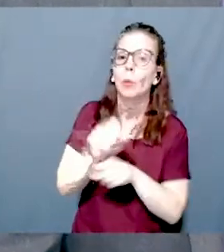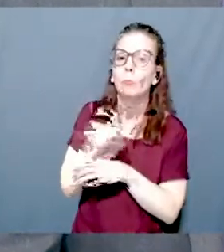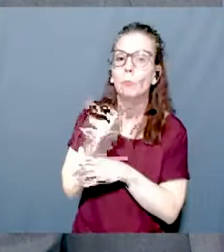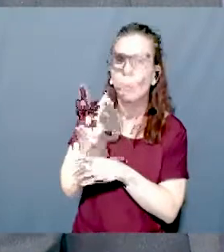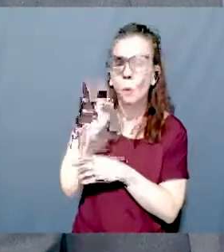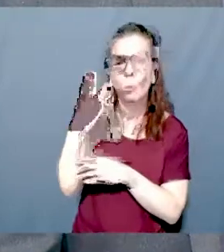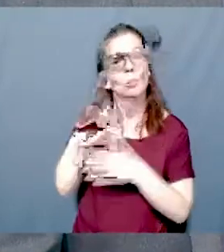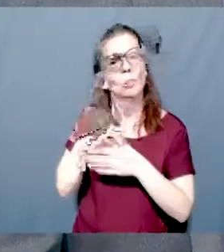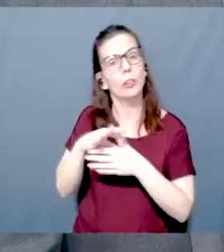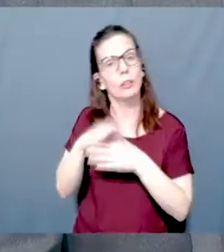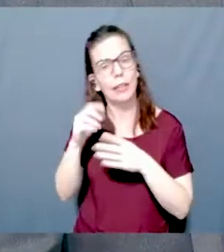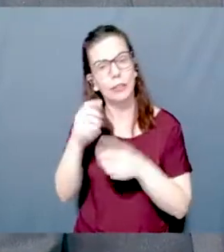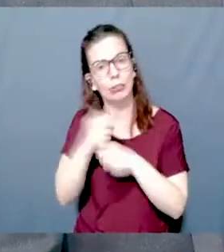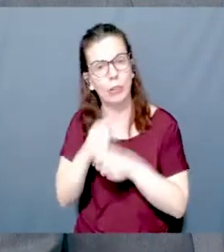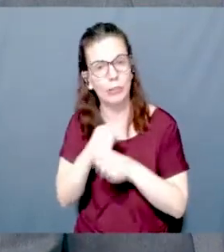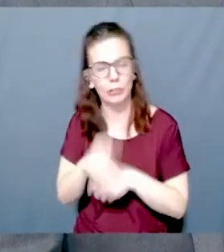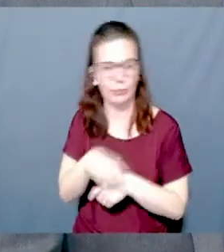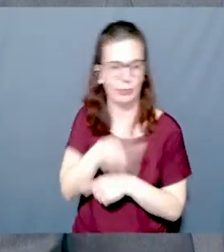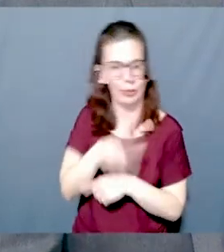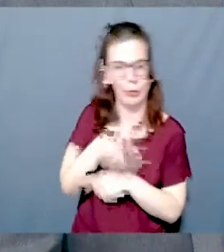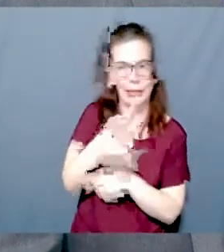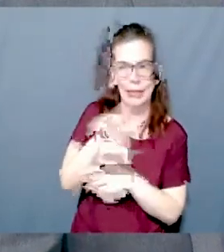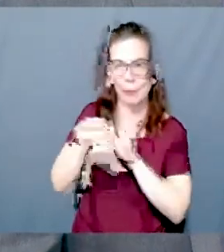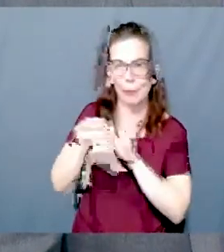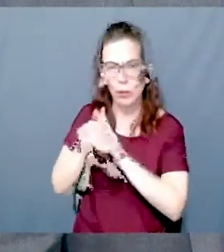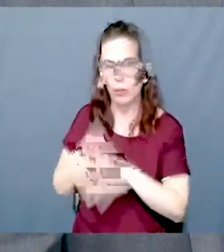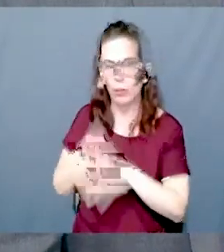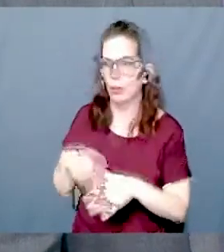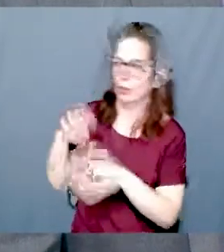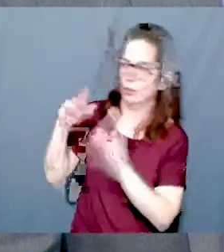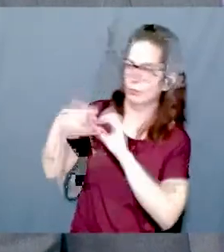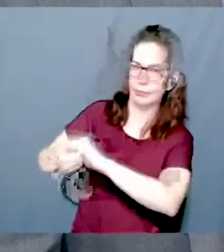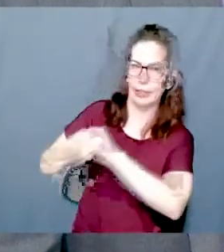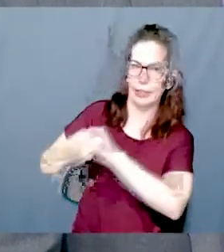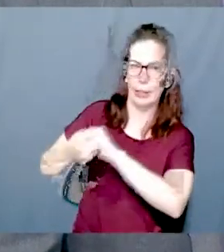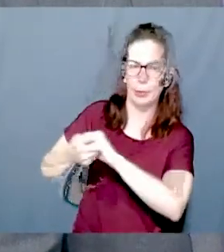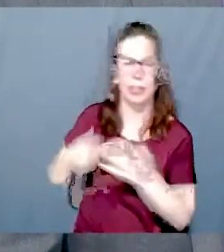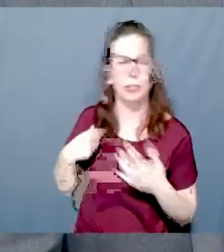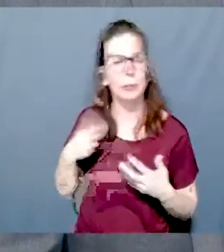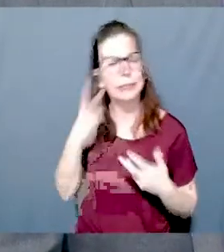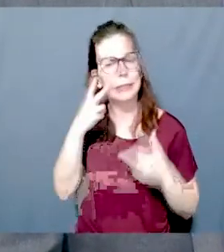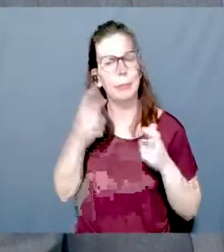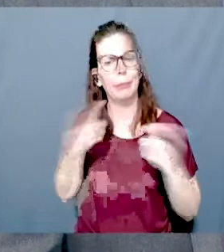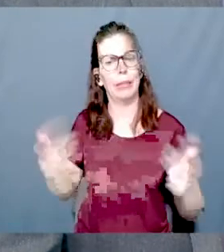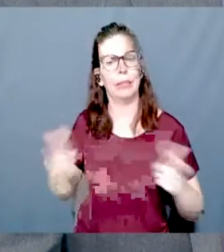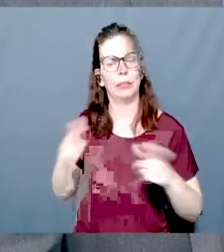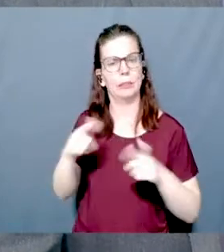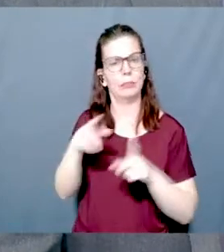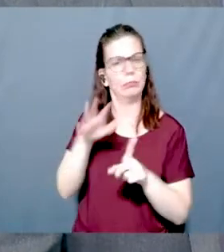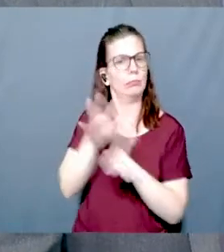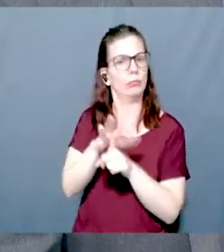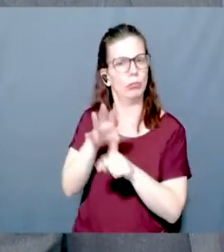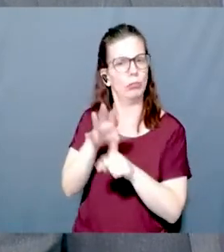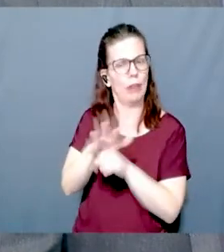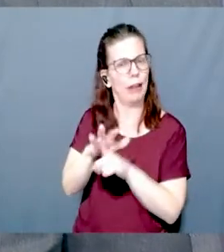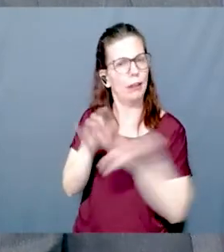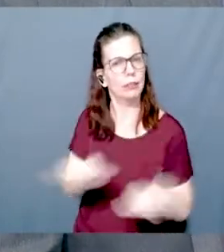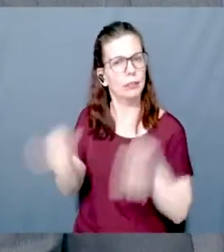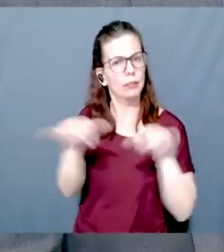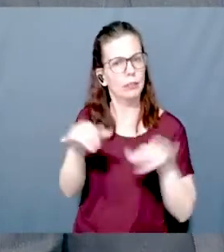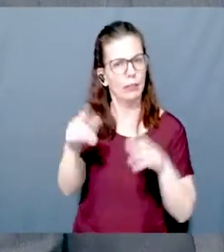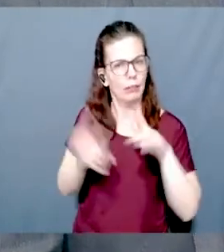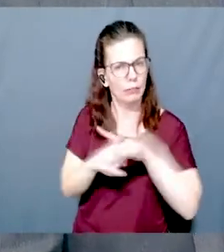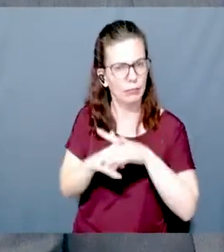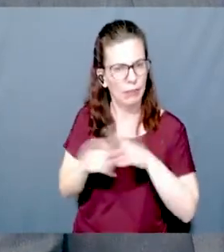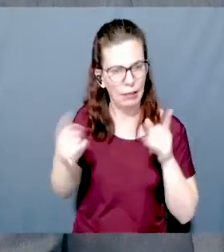models and all of that, and then you have to collaborate. So we're seeing a big trend there that's interesting around